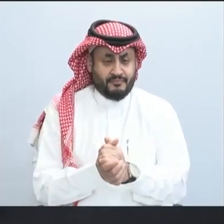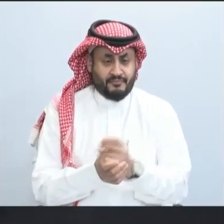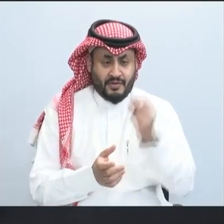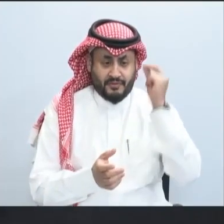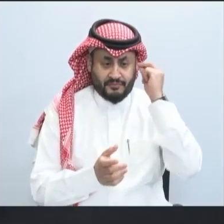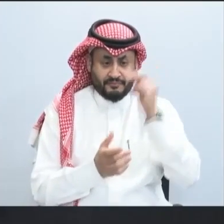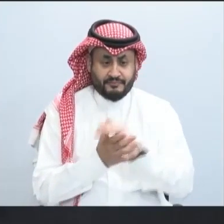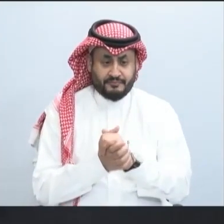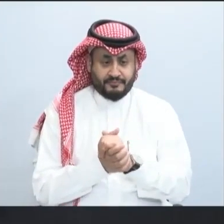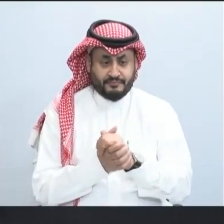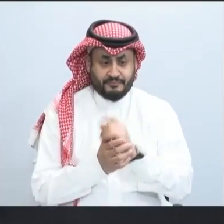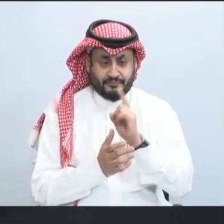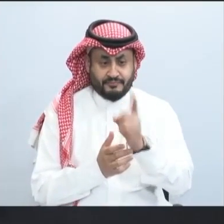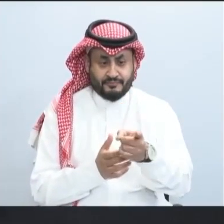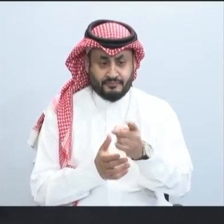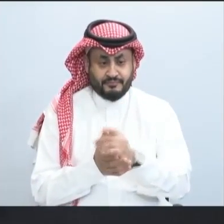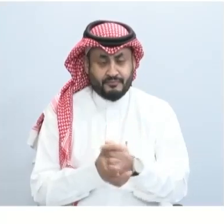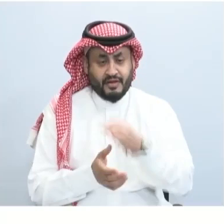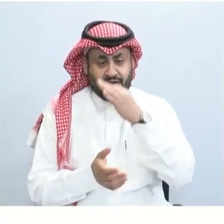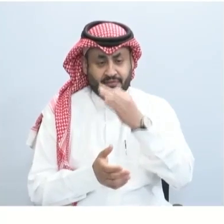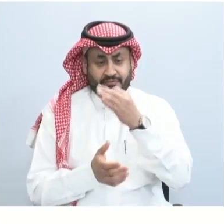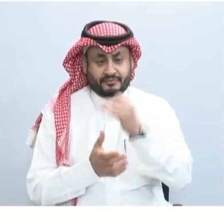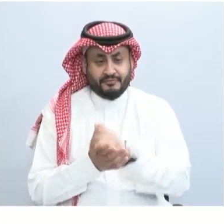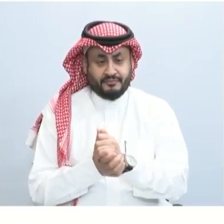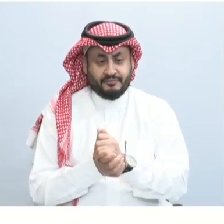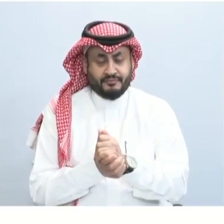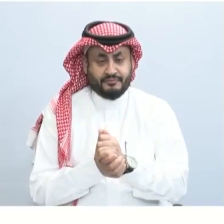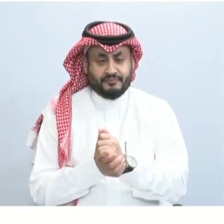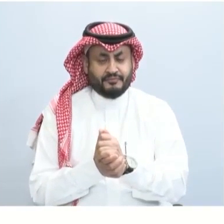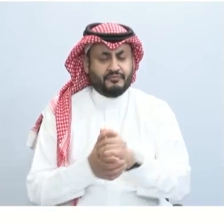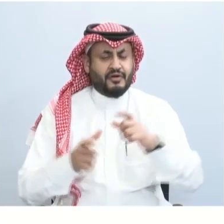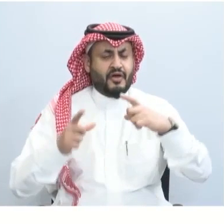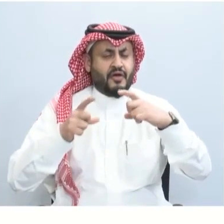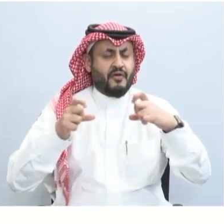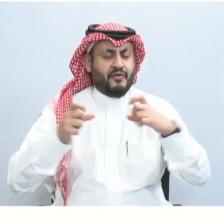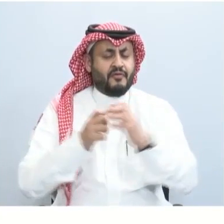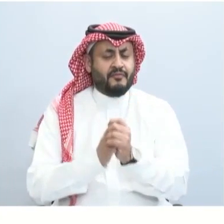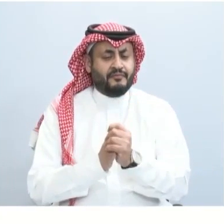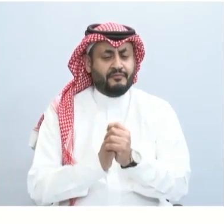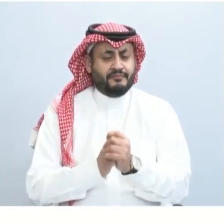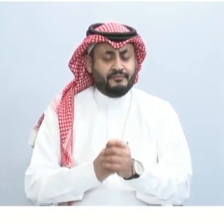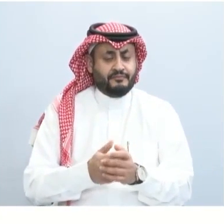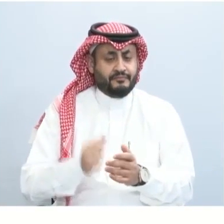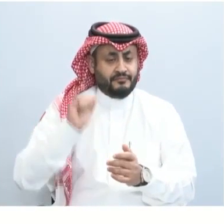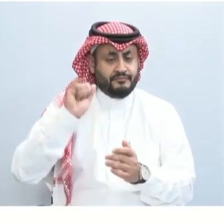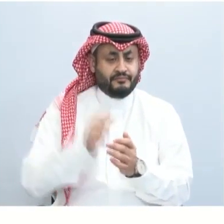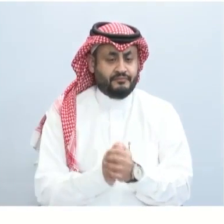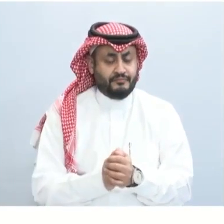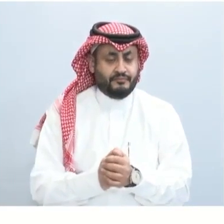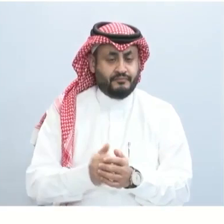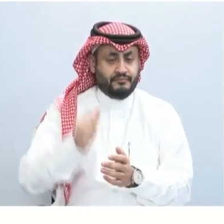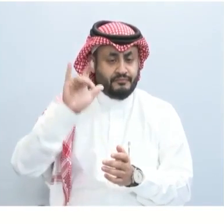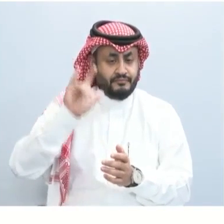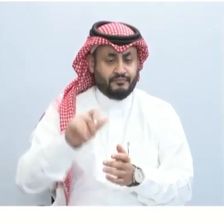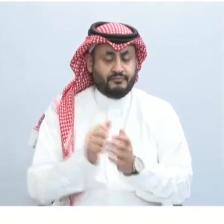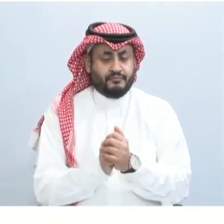be able to point and say the key words with the letters A and I,